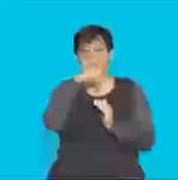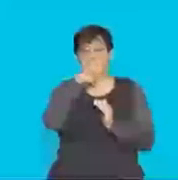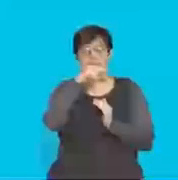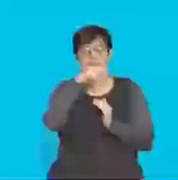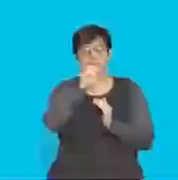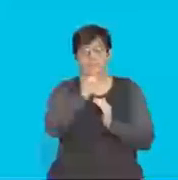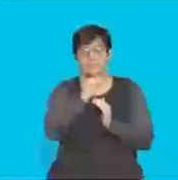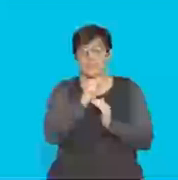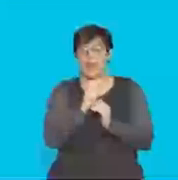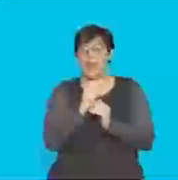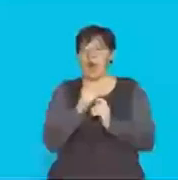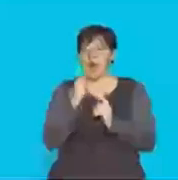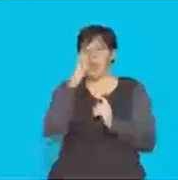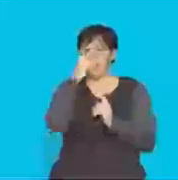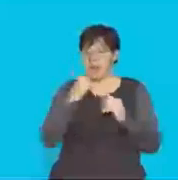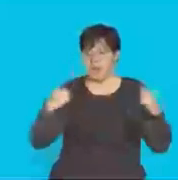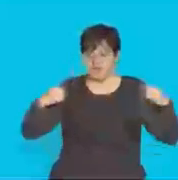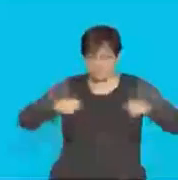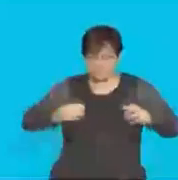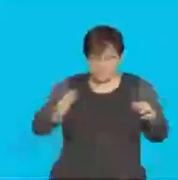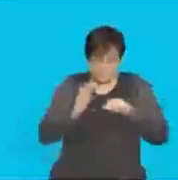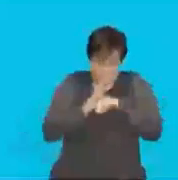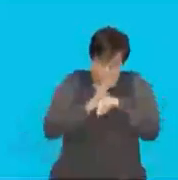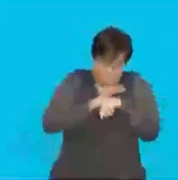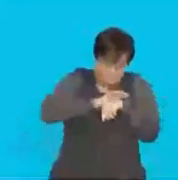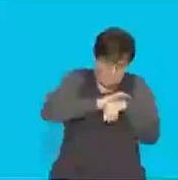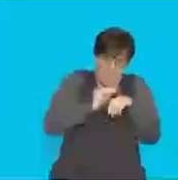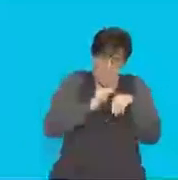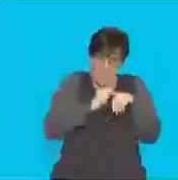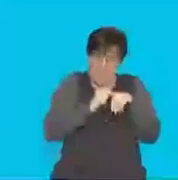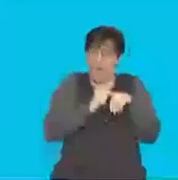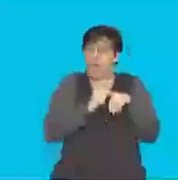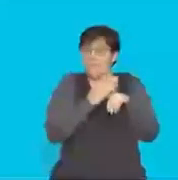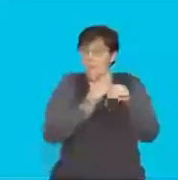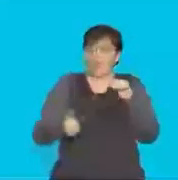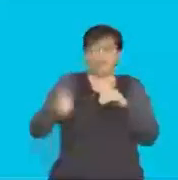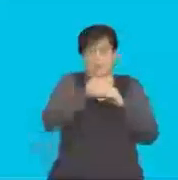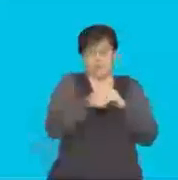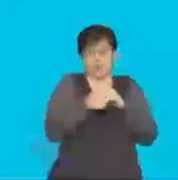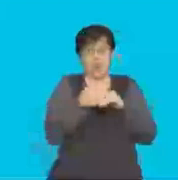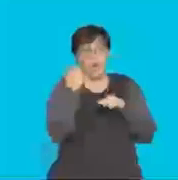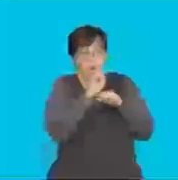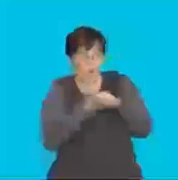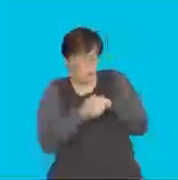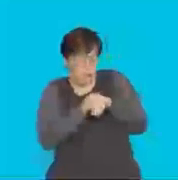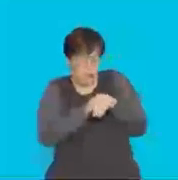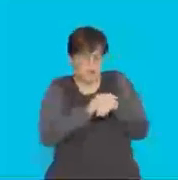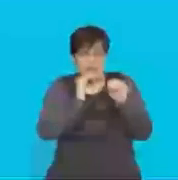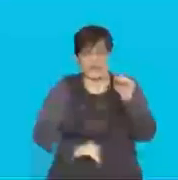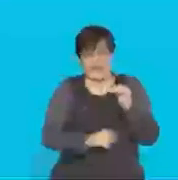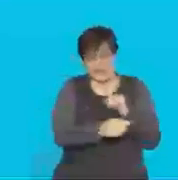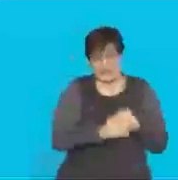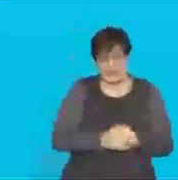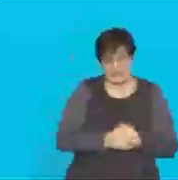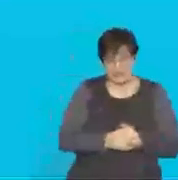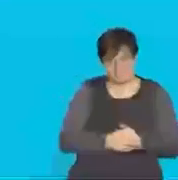dominant to the gene for white coat. So we're going to do this as I do always. The black coat is dominant